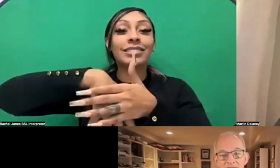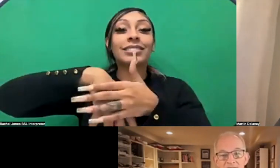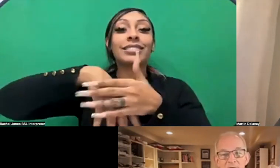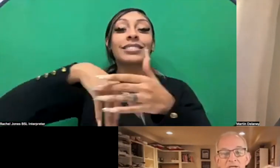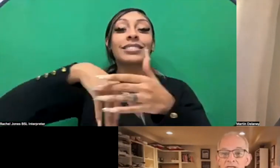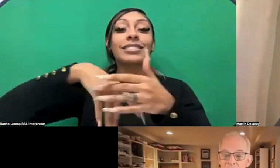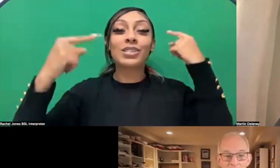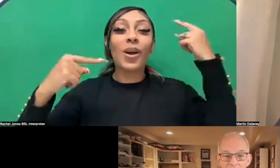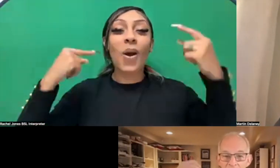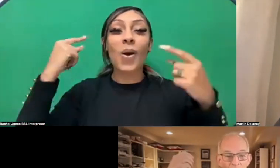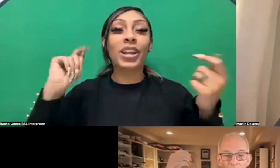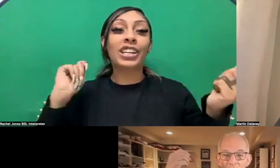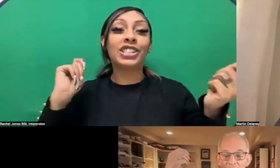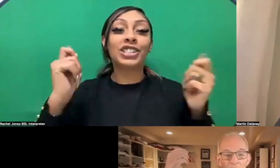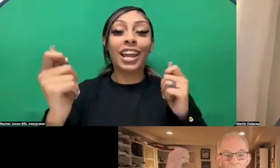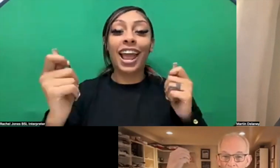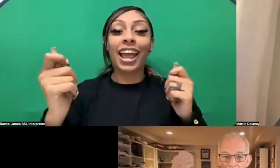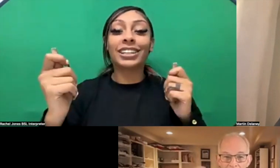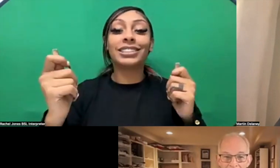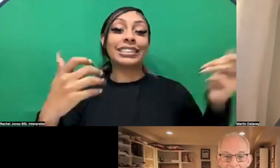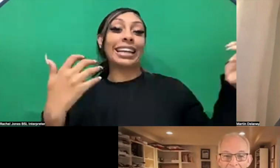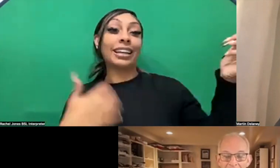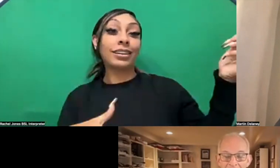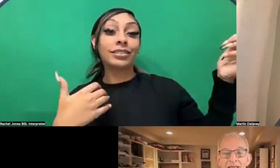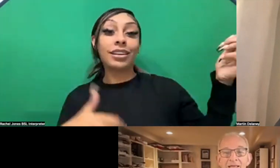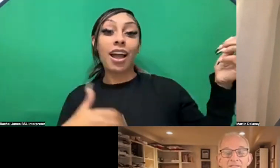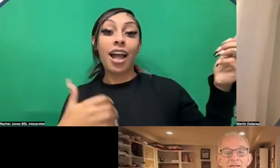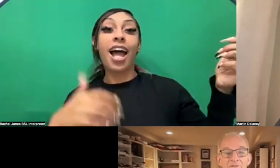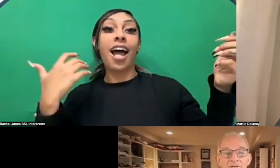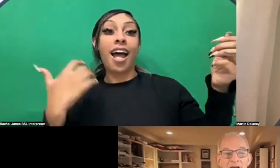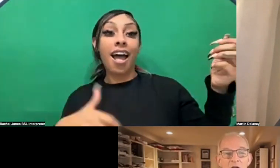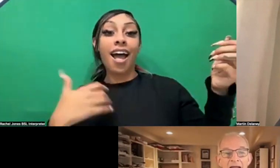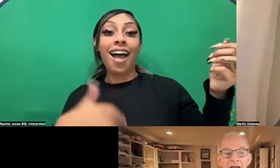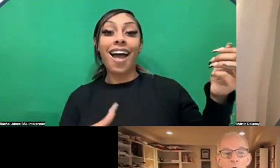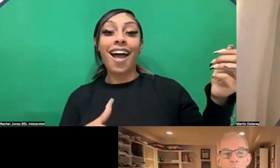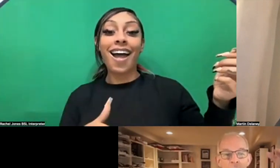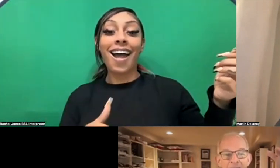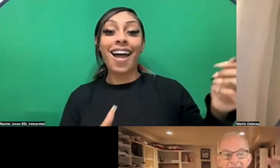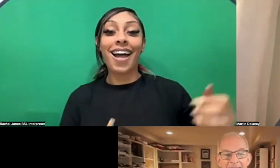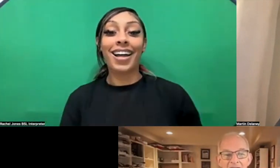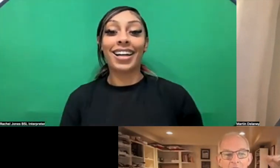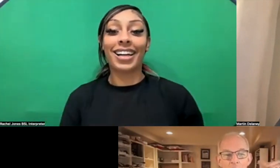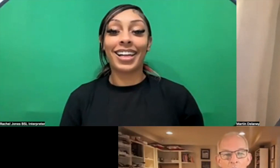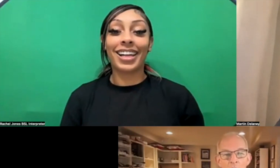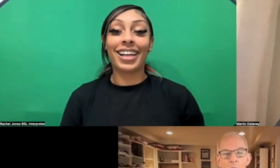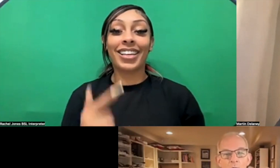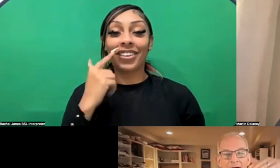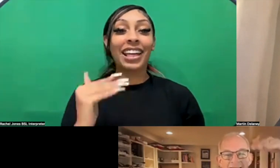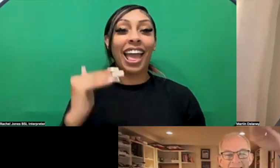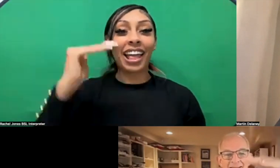16th note. So you'd play a normal guitar chord, and instead you'd hear, I